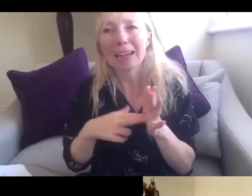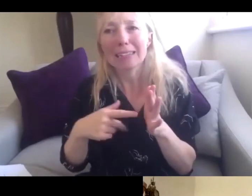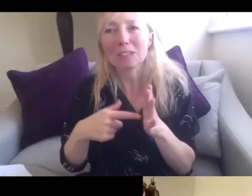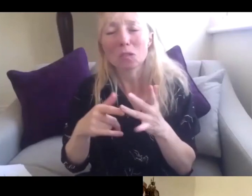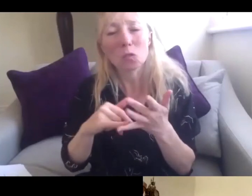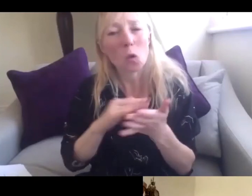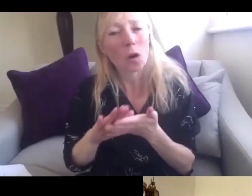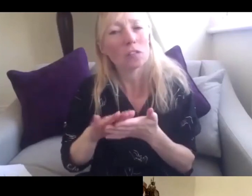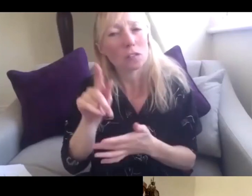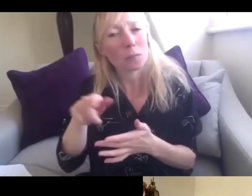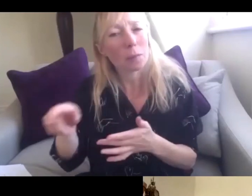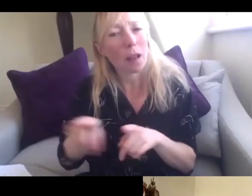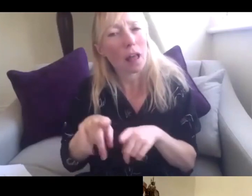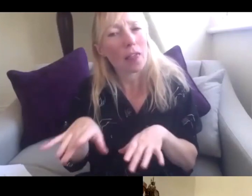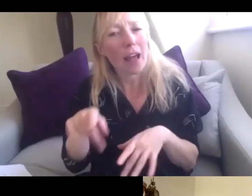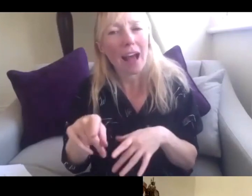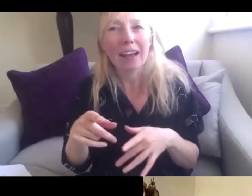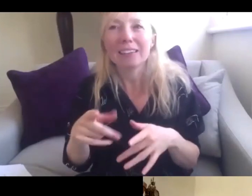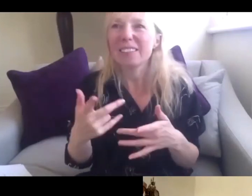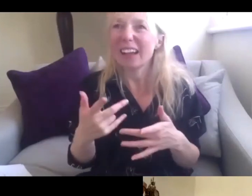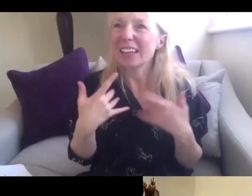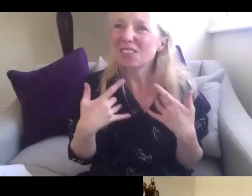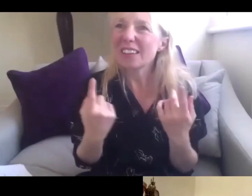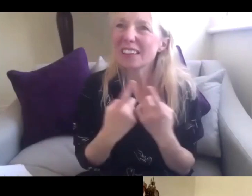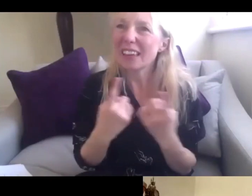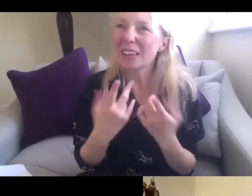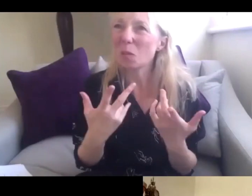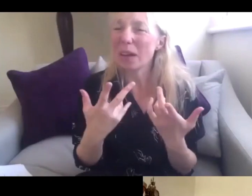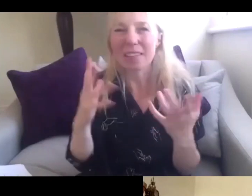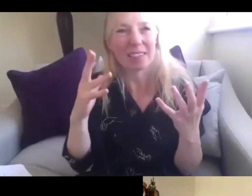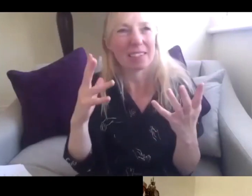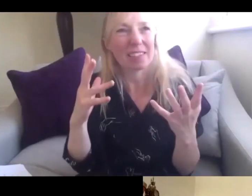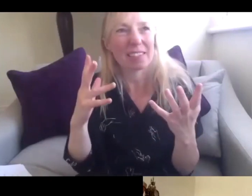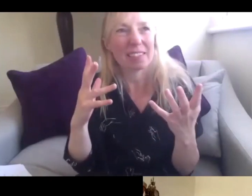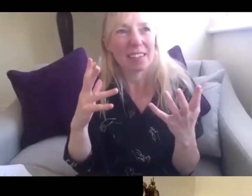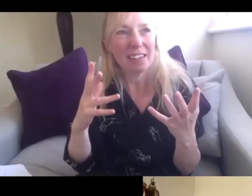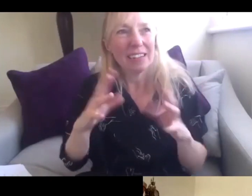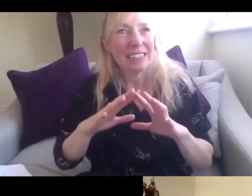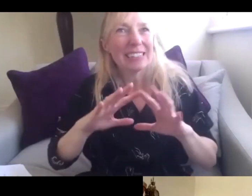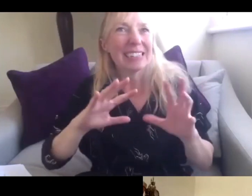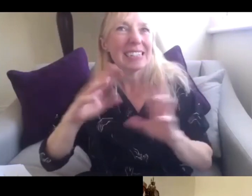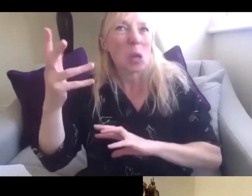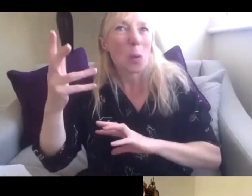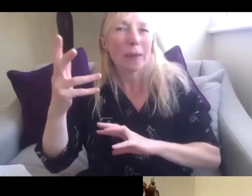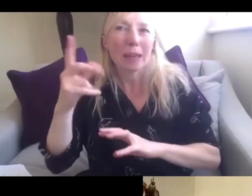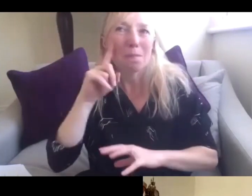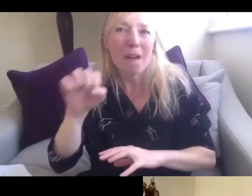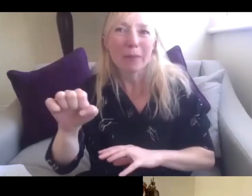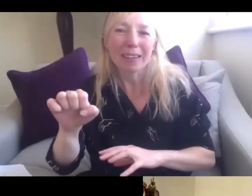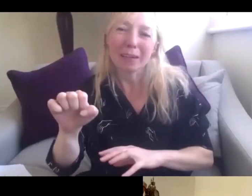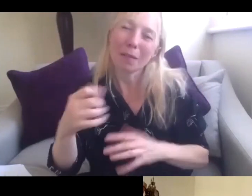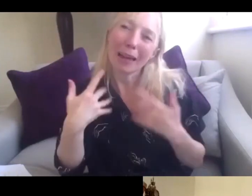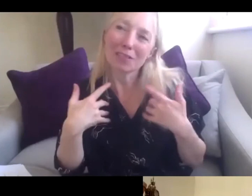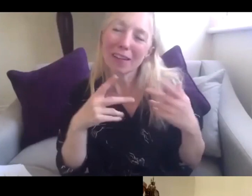with dystopian feminism and, I don't know, yeah, interesting genres. Fantastic. Thank you